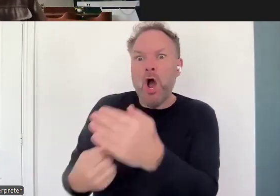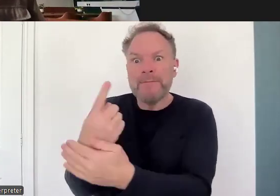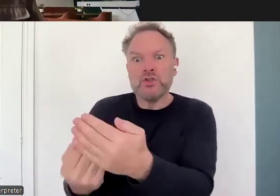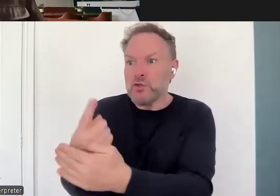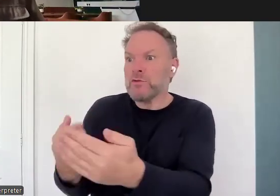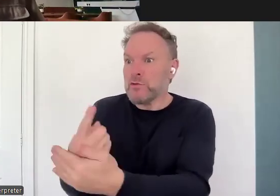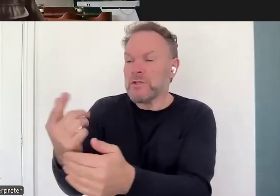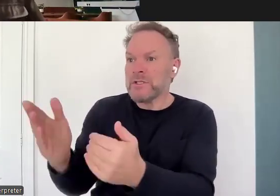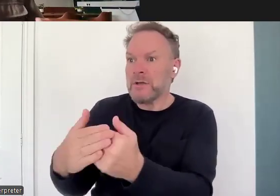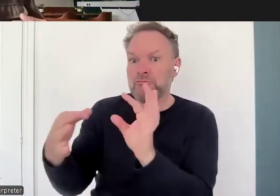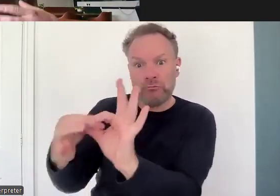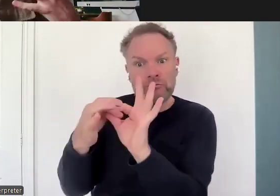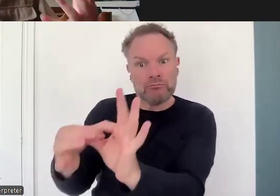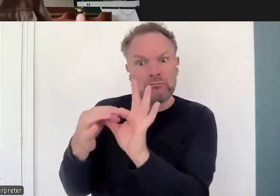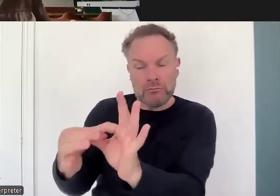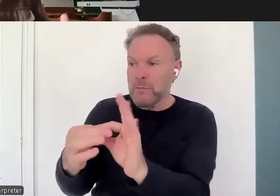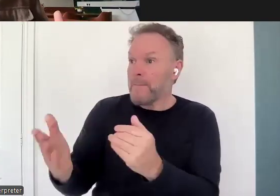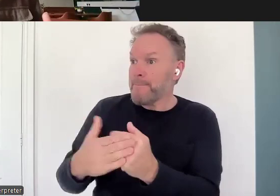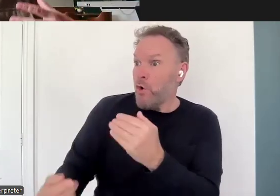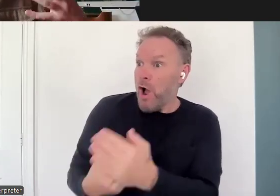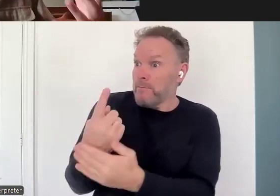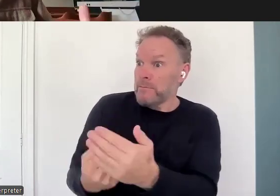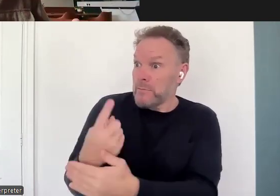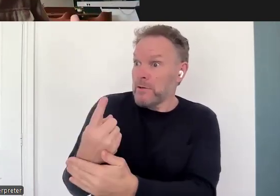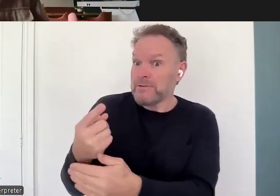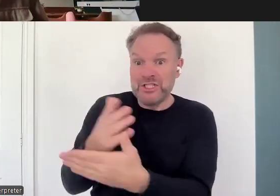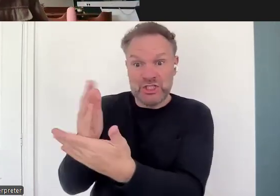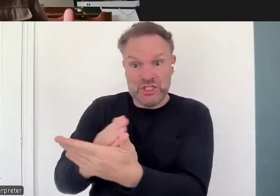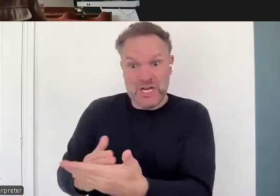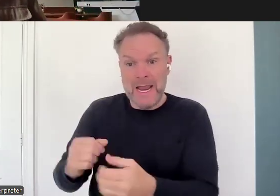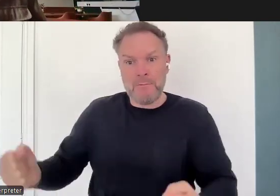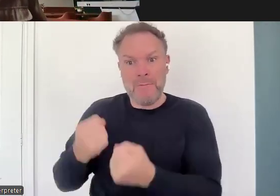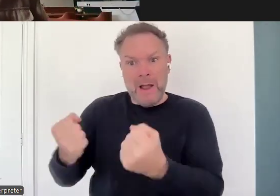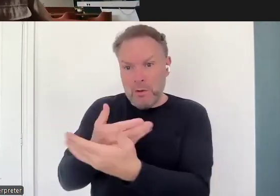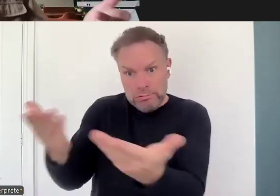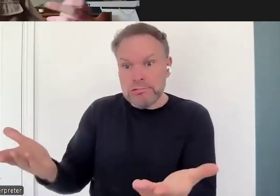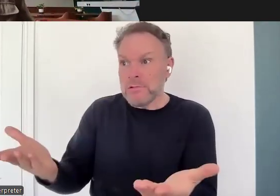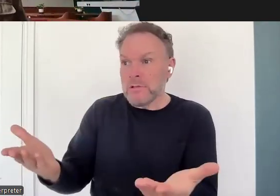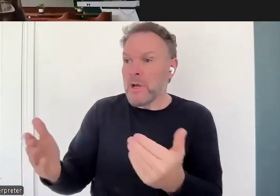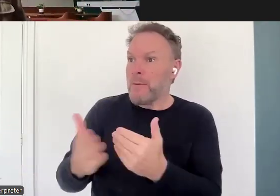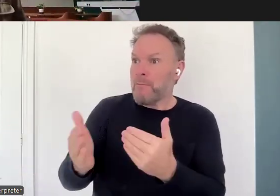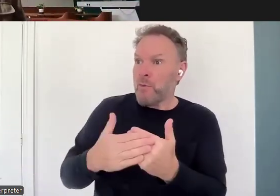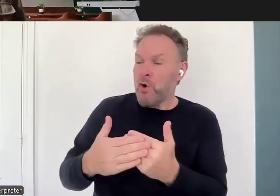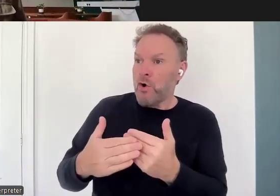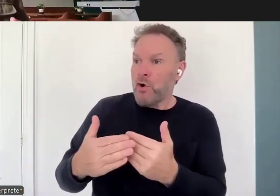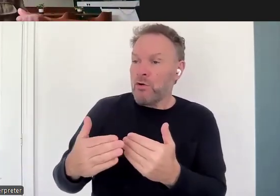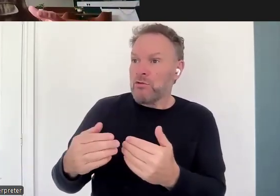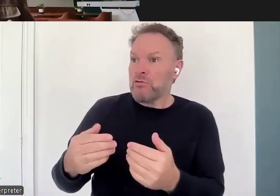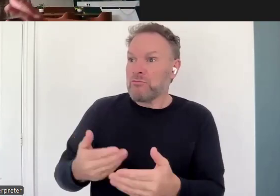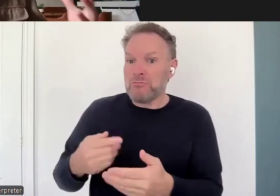build relationships, more opportunities to share power, more opportunities to share